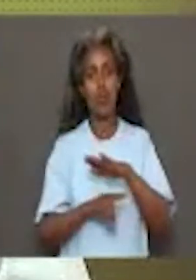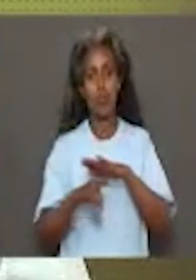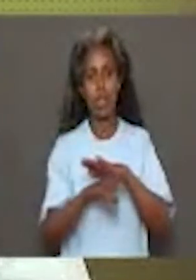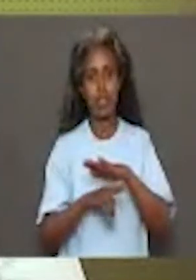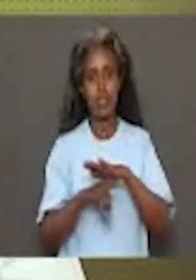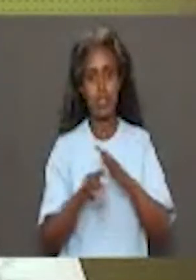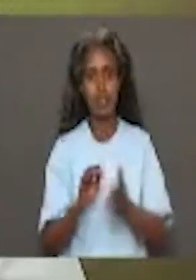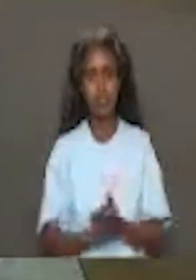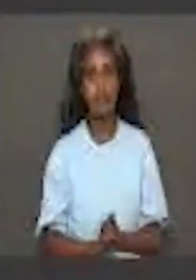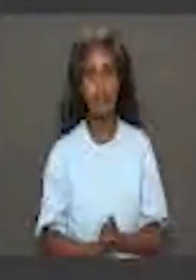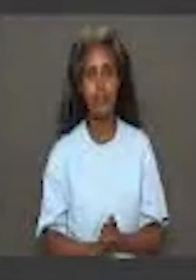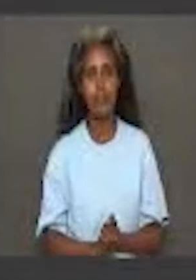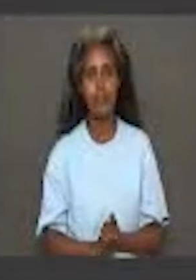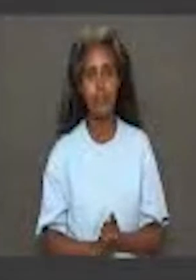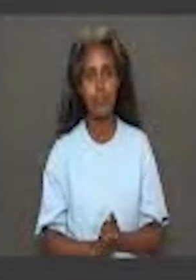denominator.